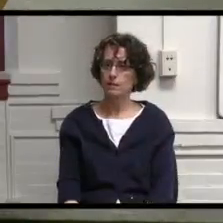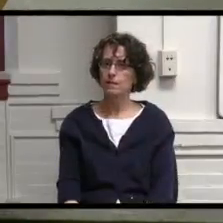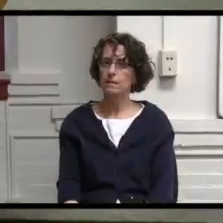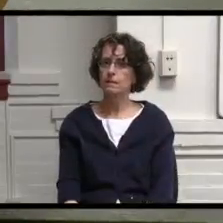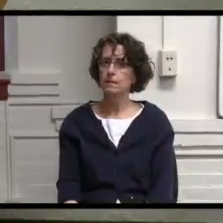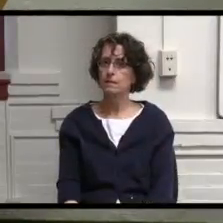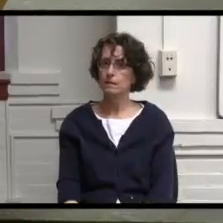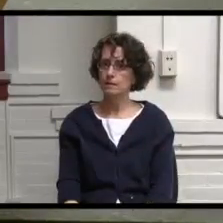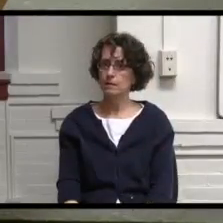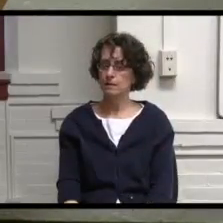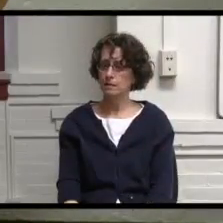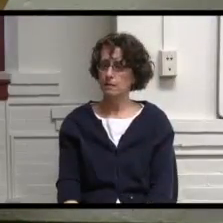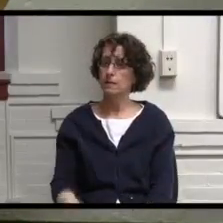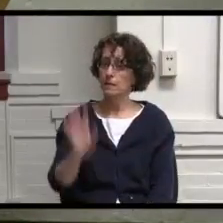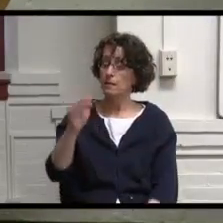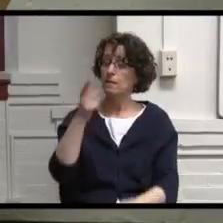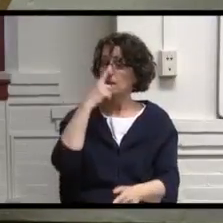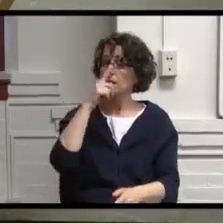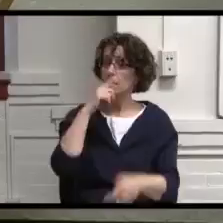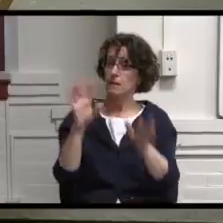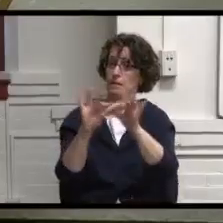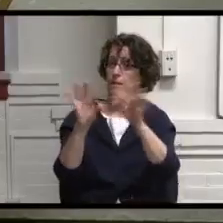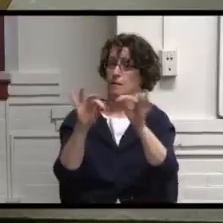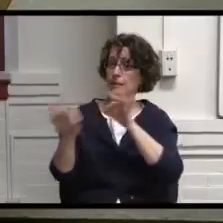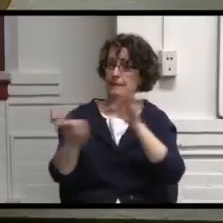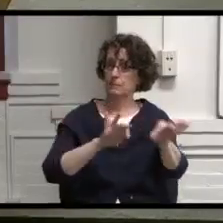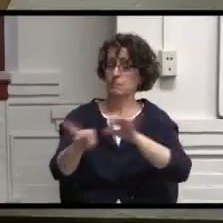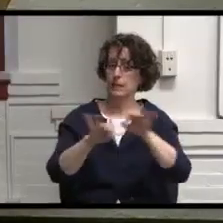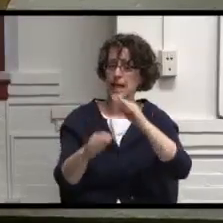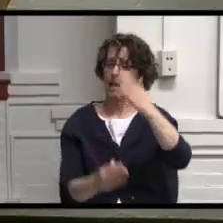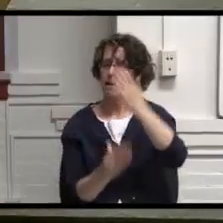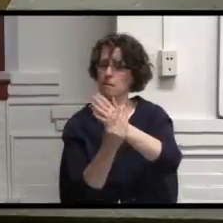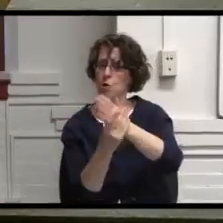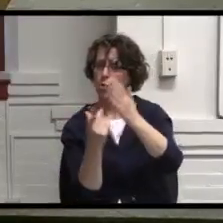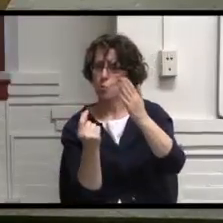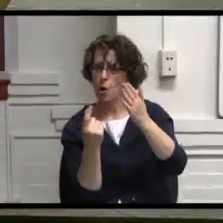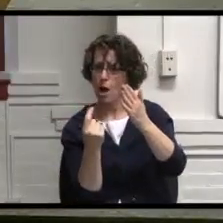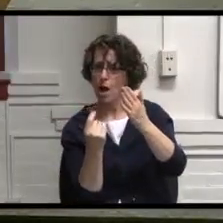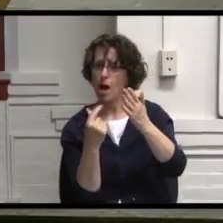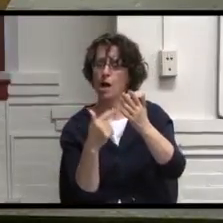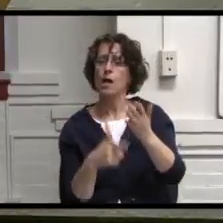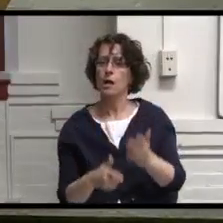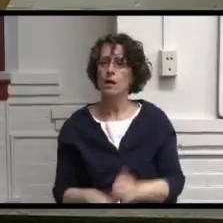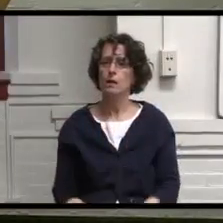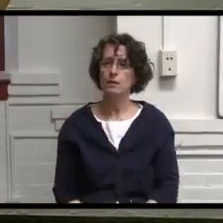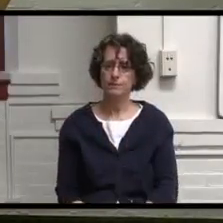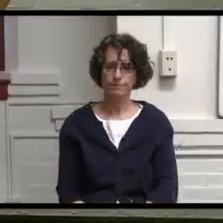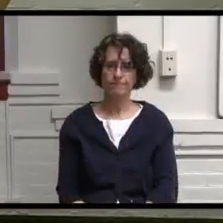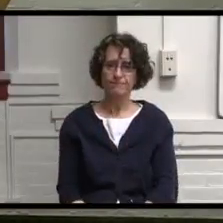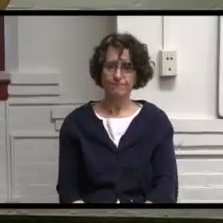So do you wanna tell us what we're amending and why and what it is?